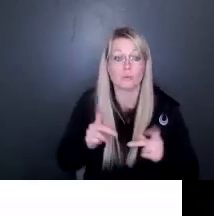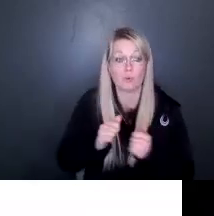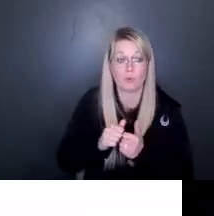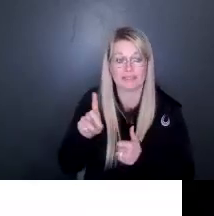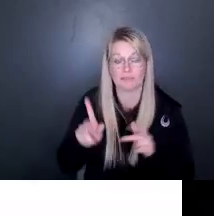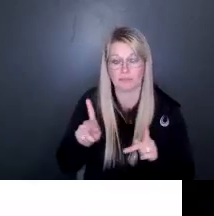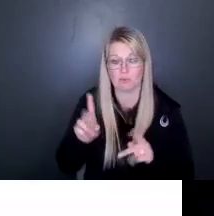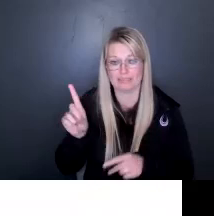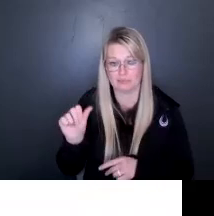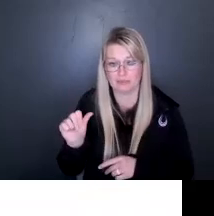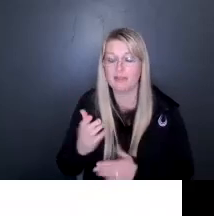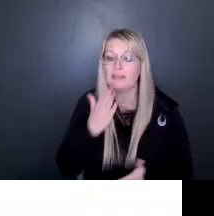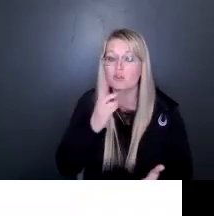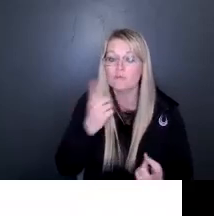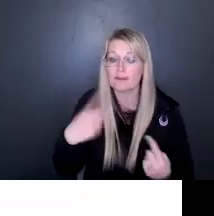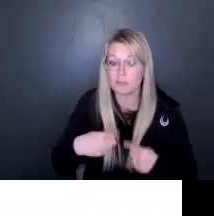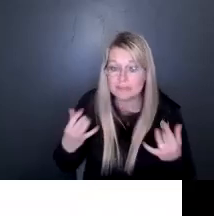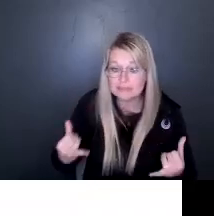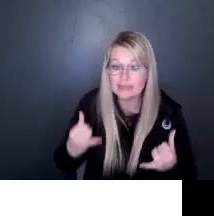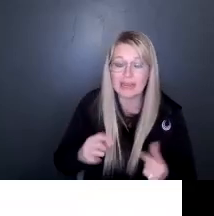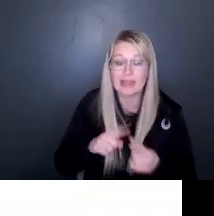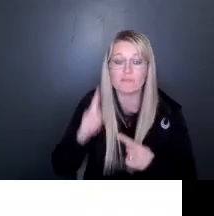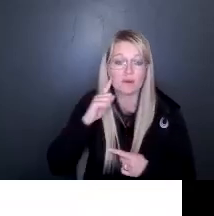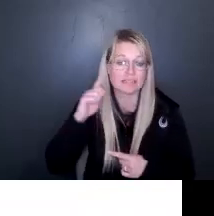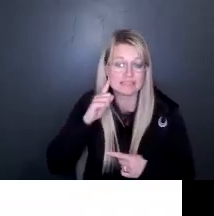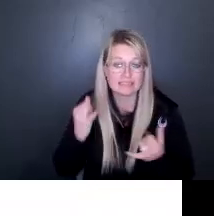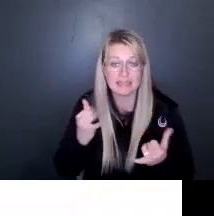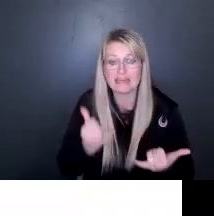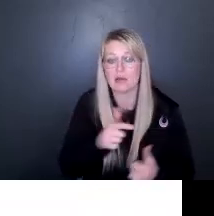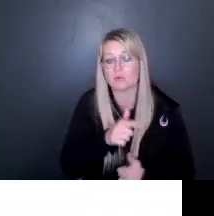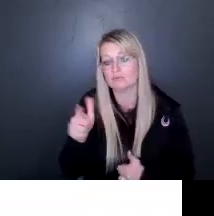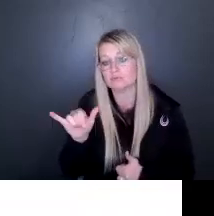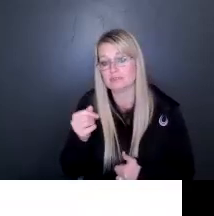Thank you so much for attending this event and for listening. Over to you, Yasmina.